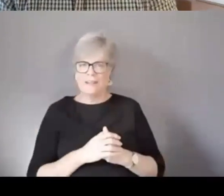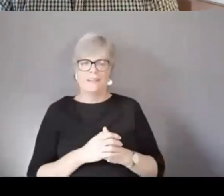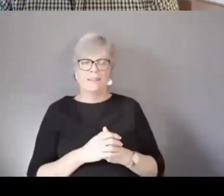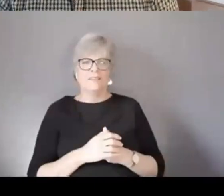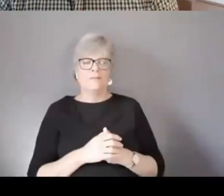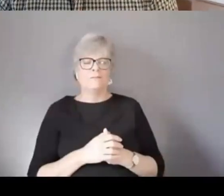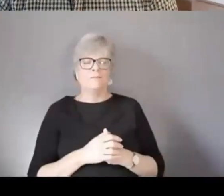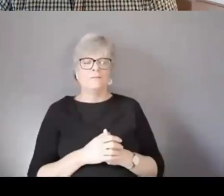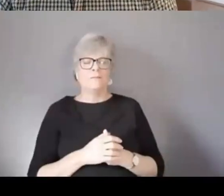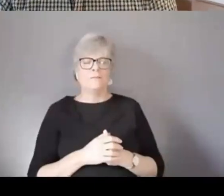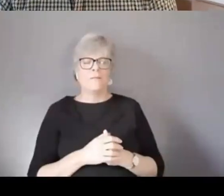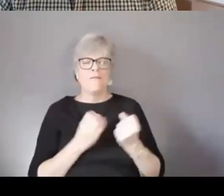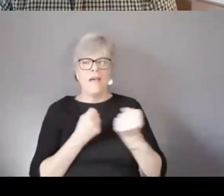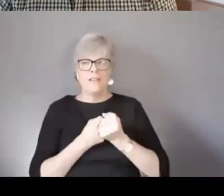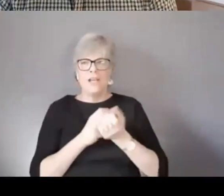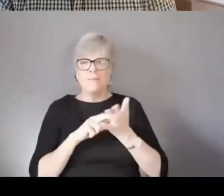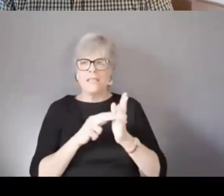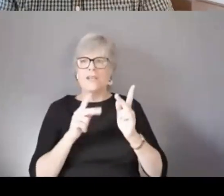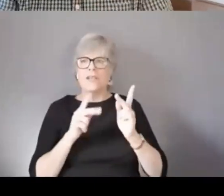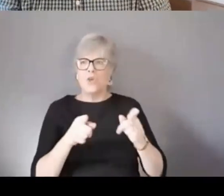participant is saying, I can't